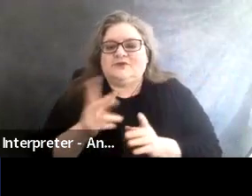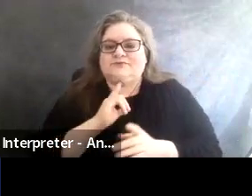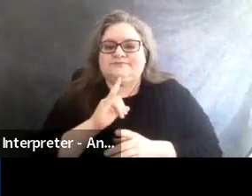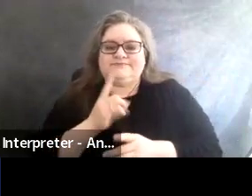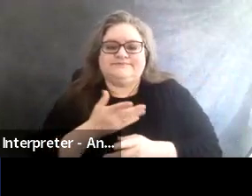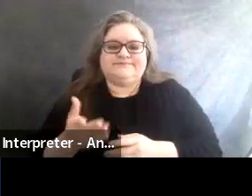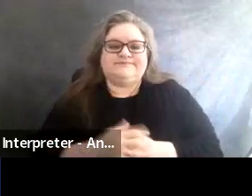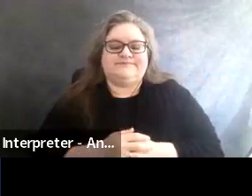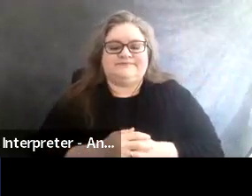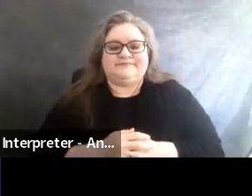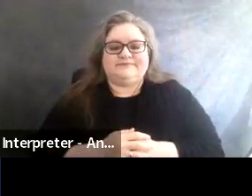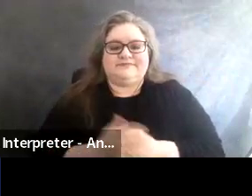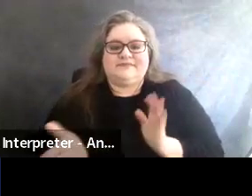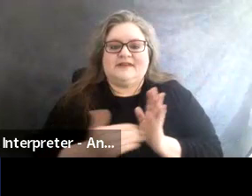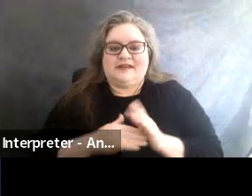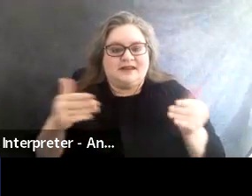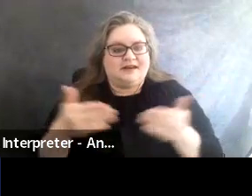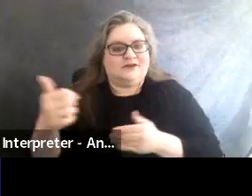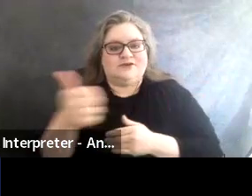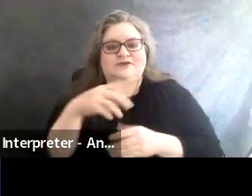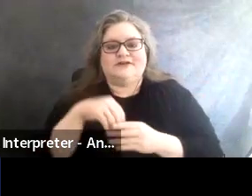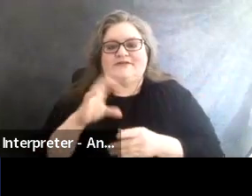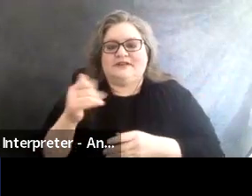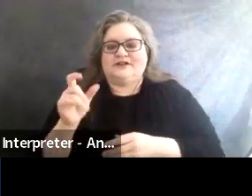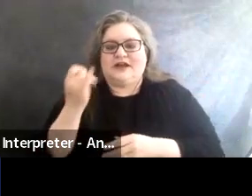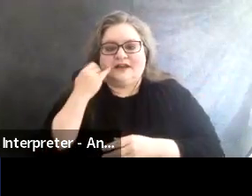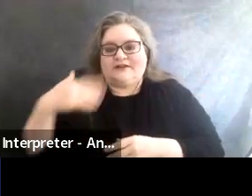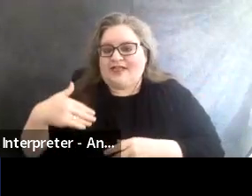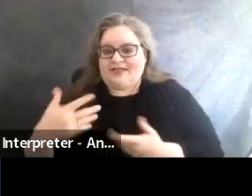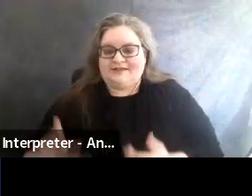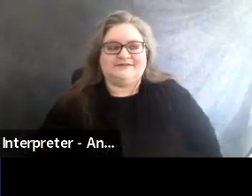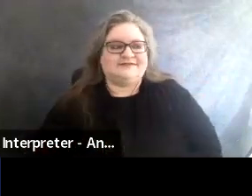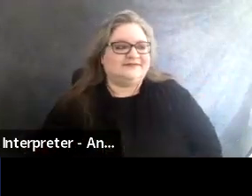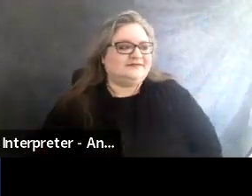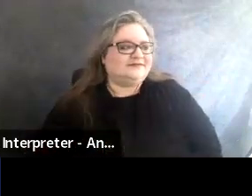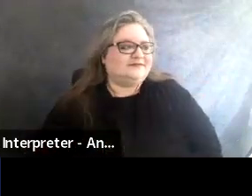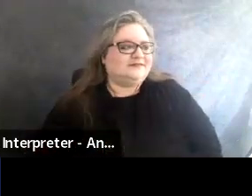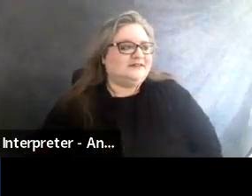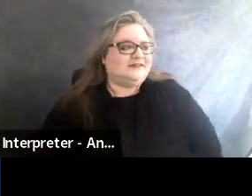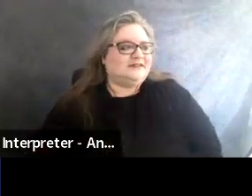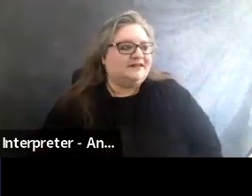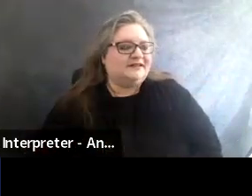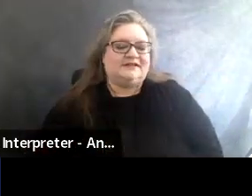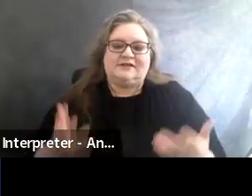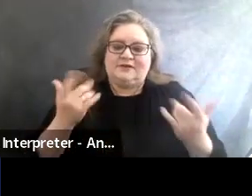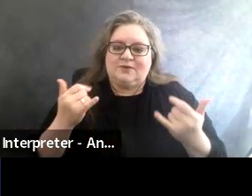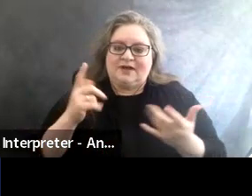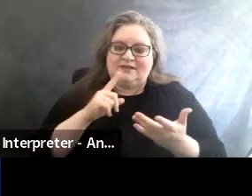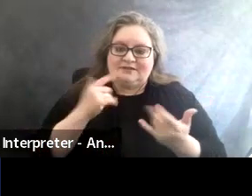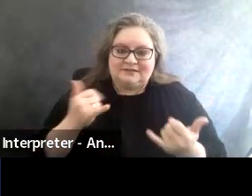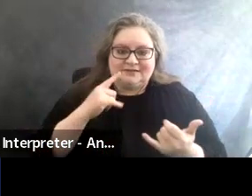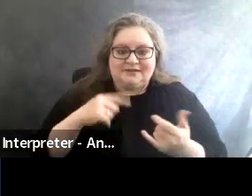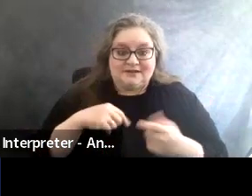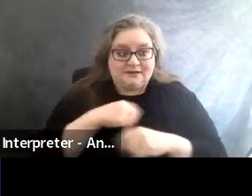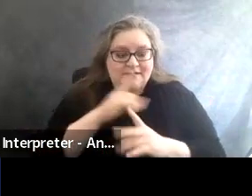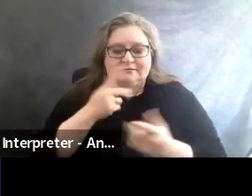things. Again, feel free to introduce yourselves in the chat if you haven't already. We really want this to be as interactive as possible. And